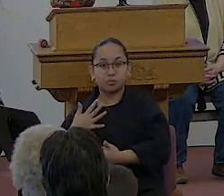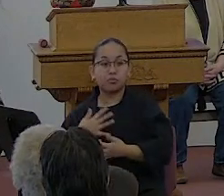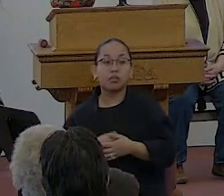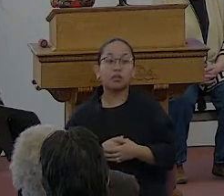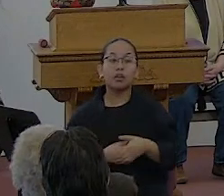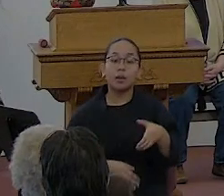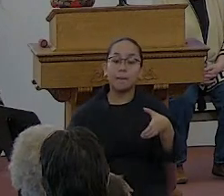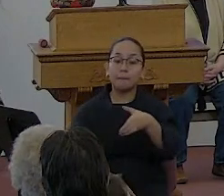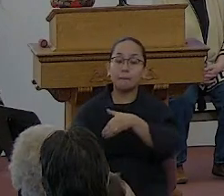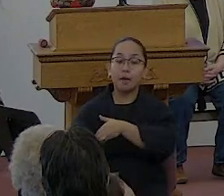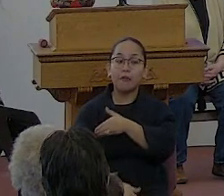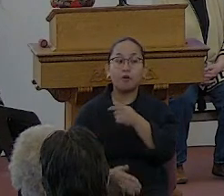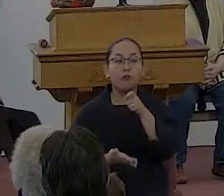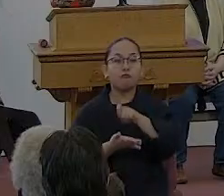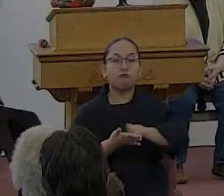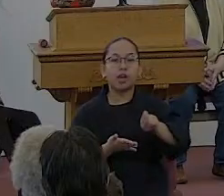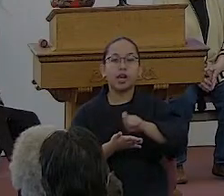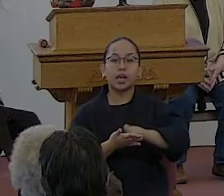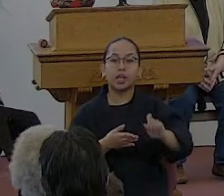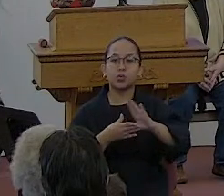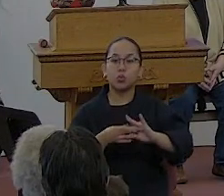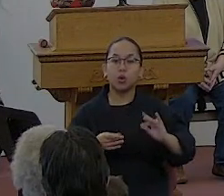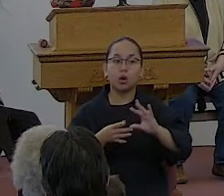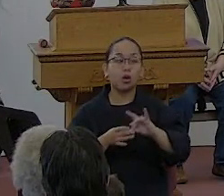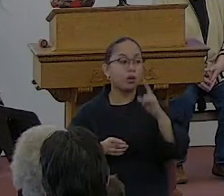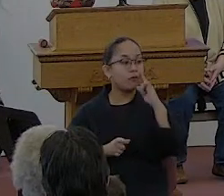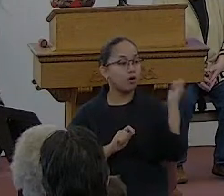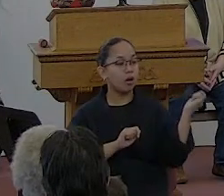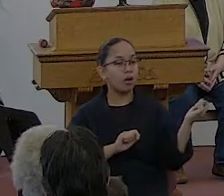of the written word for all humanity.